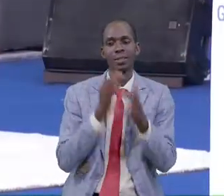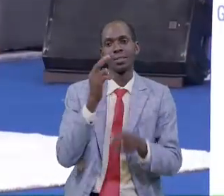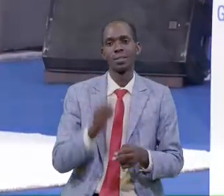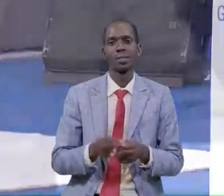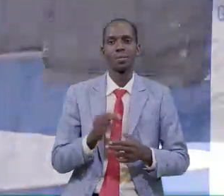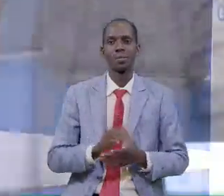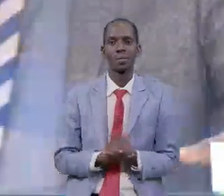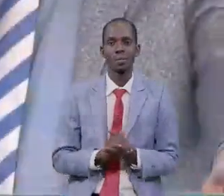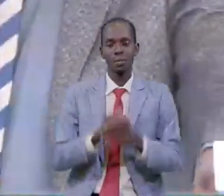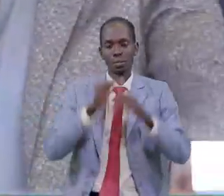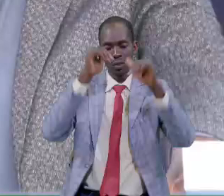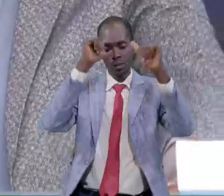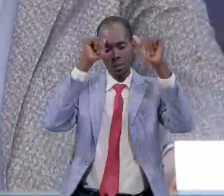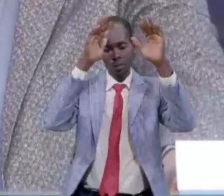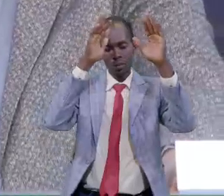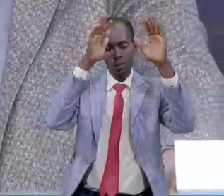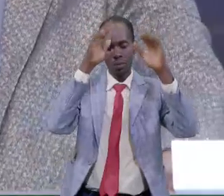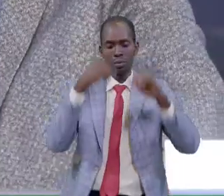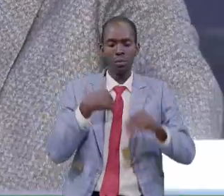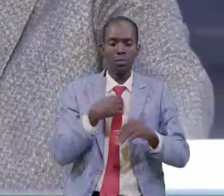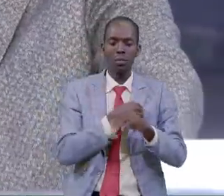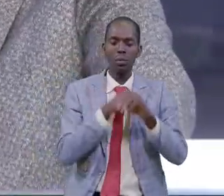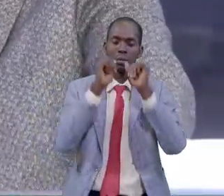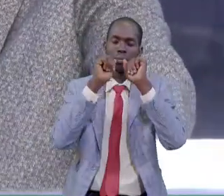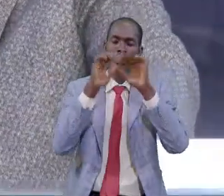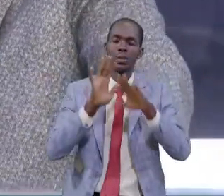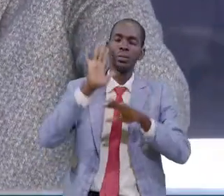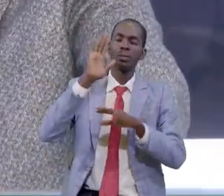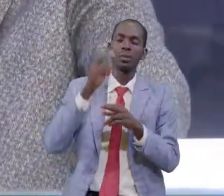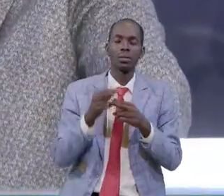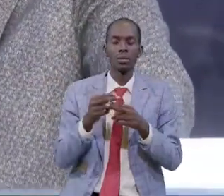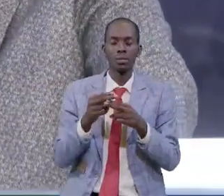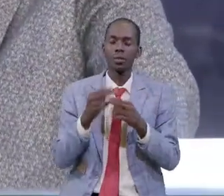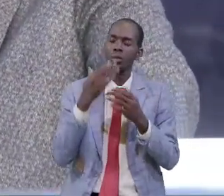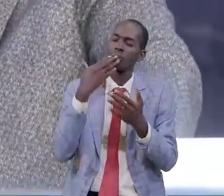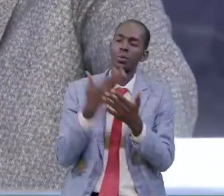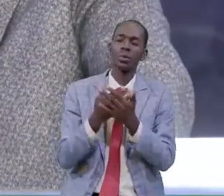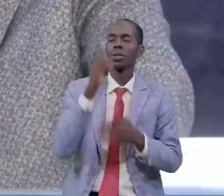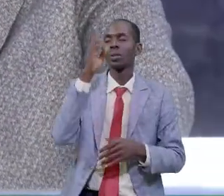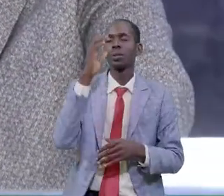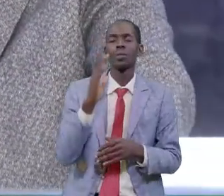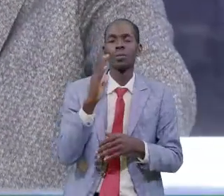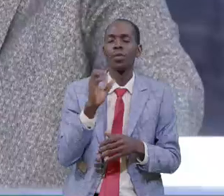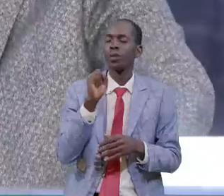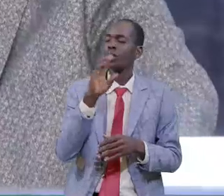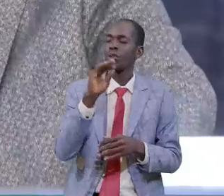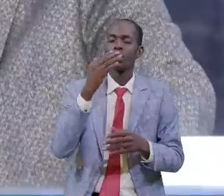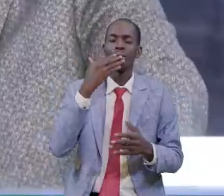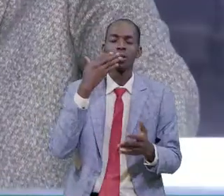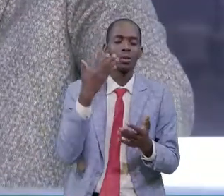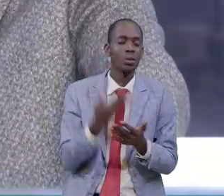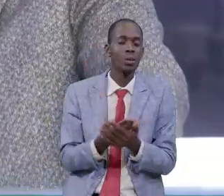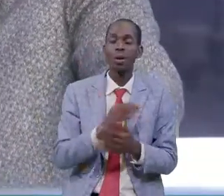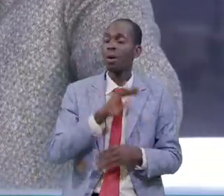Father, we bless your name. Good God, so good, always